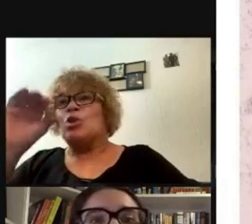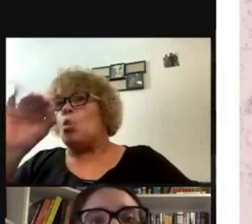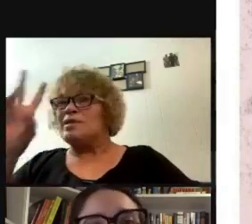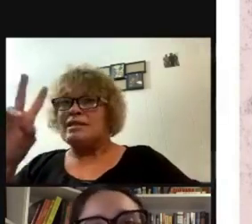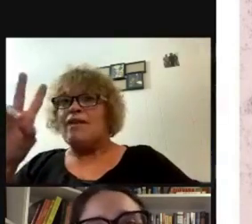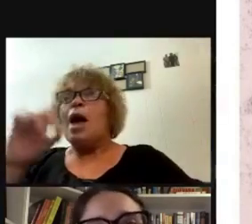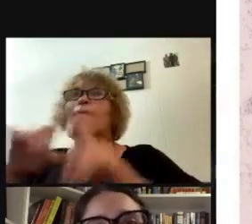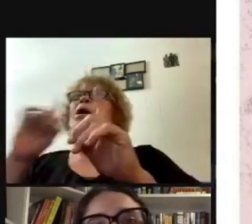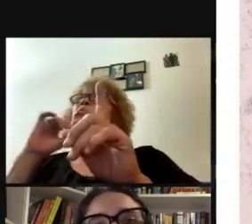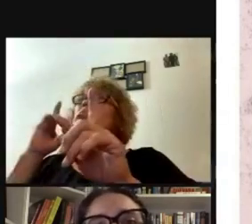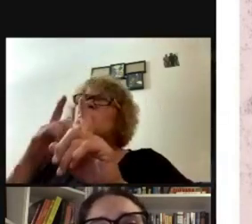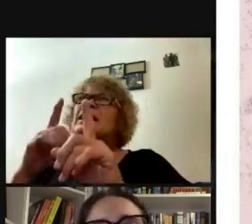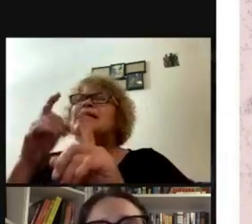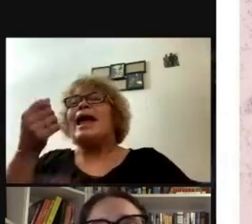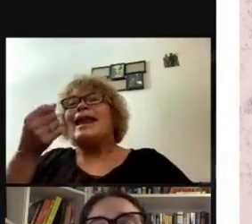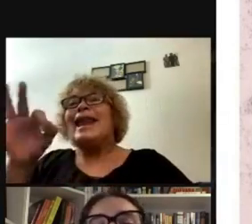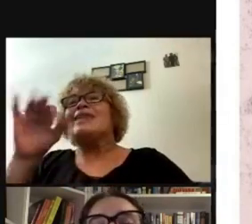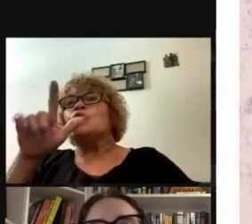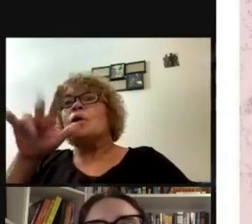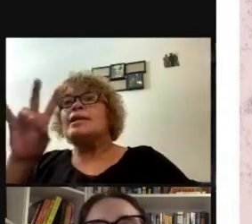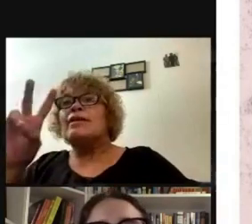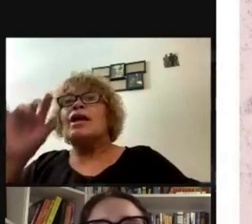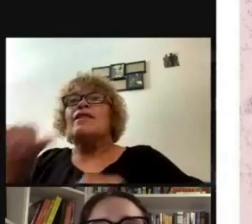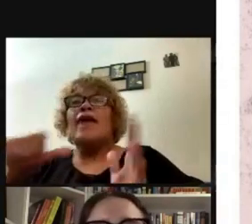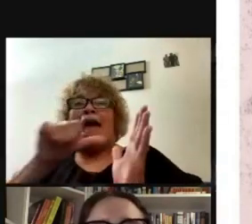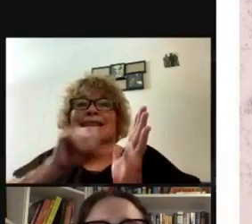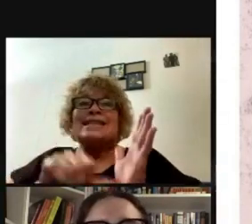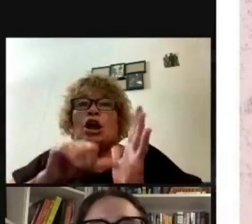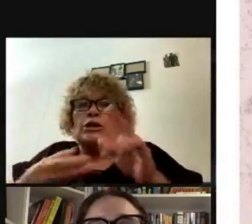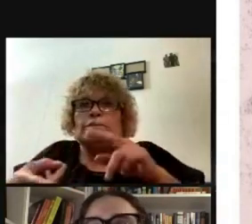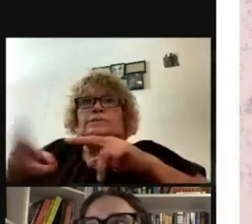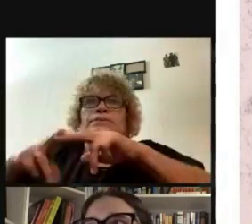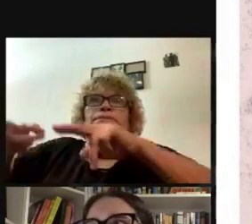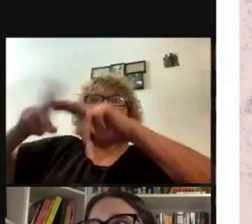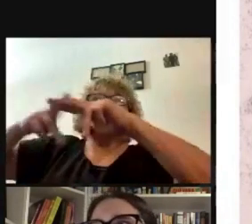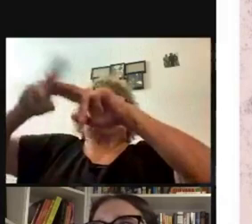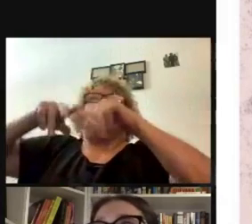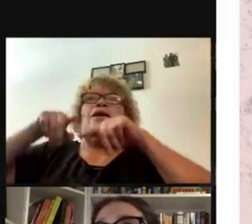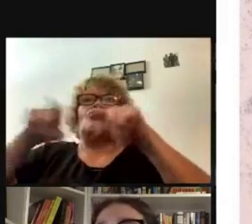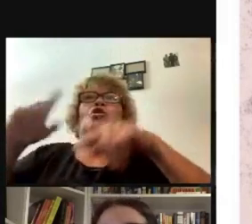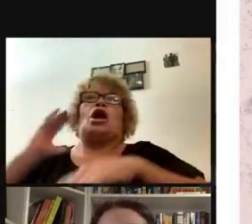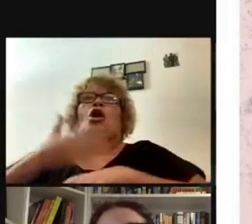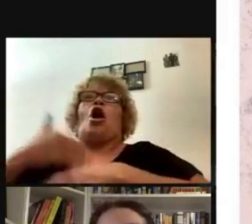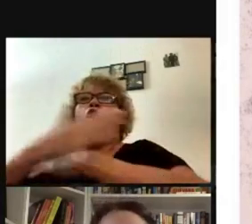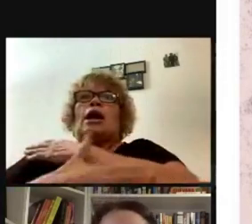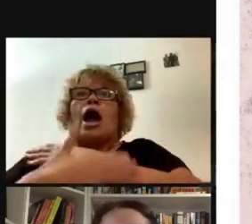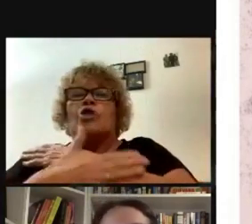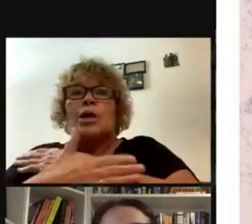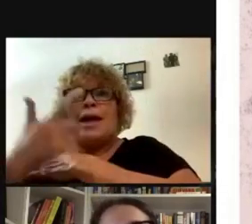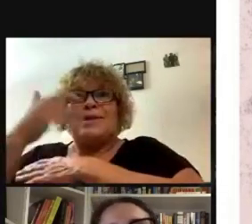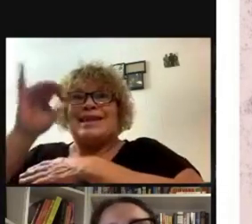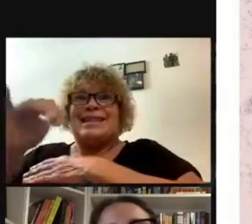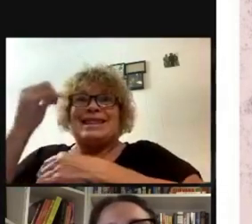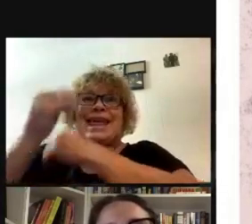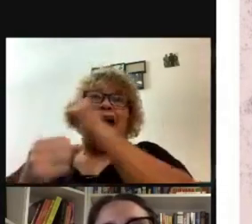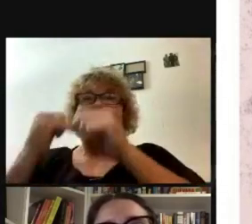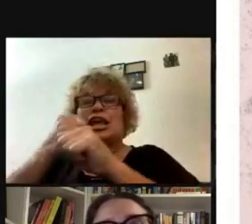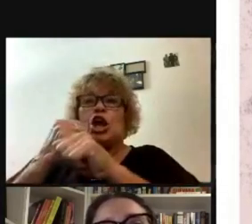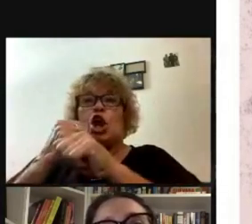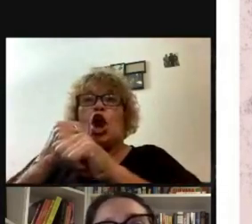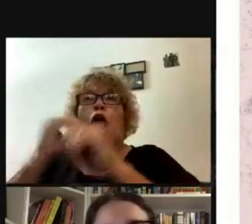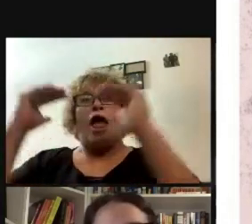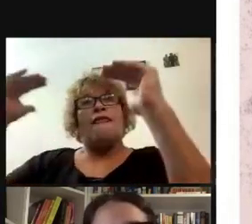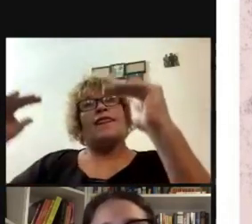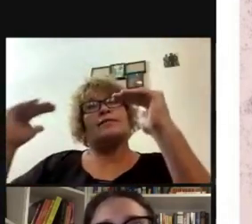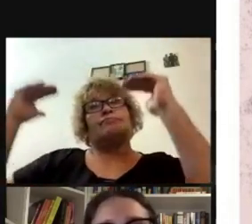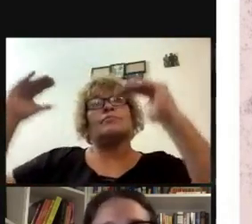until 1927 that sterilizations really ramped up in the country. And it's because that year the Supreme Court decided